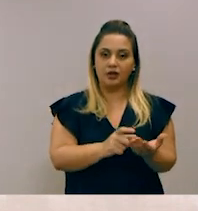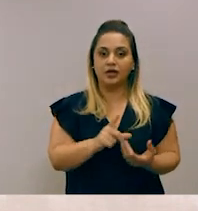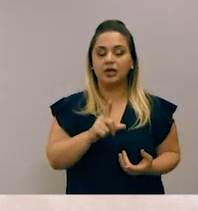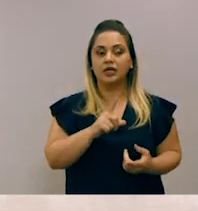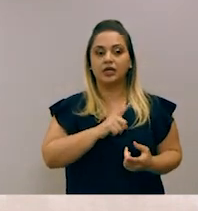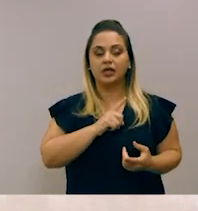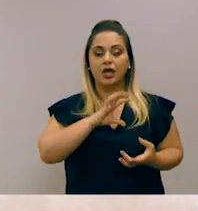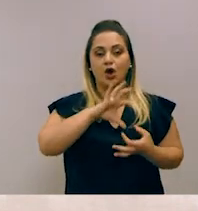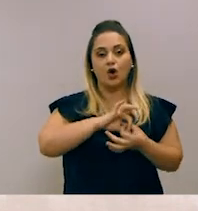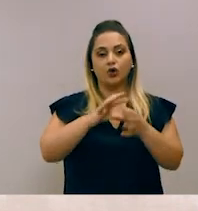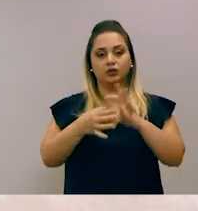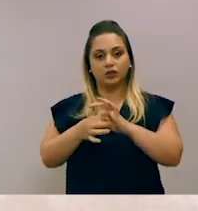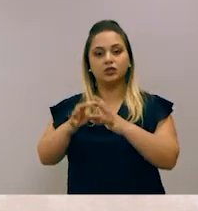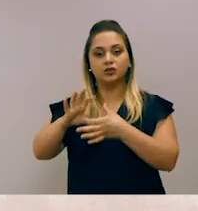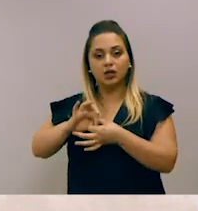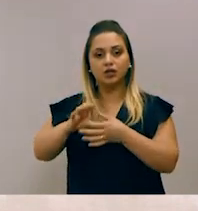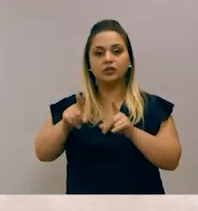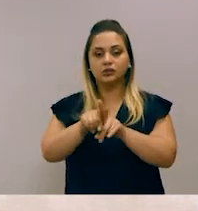the public